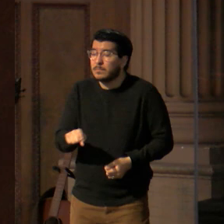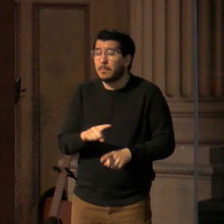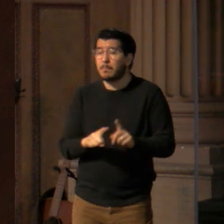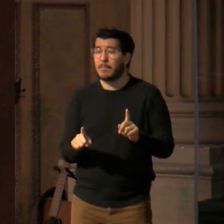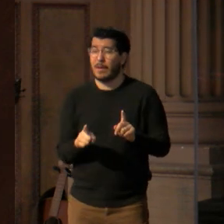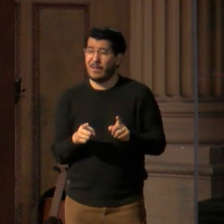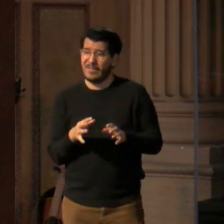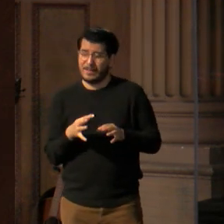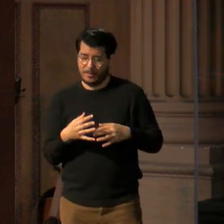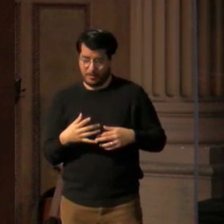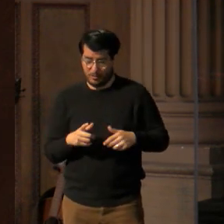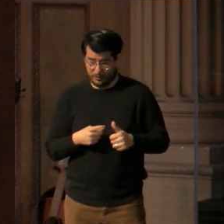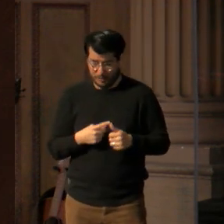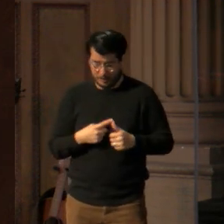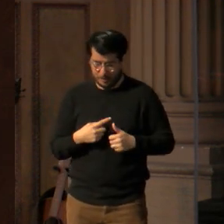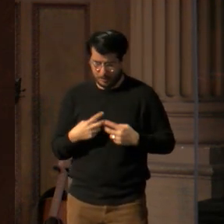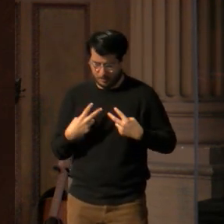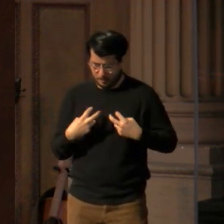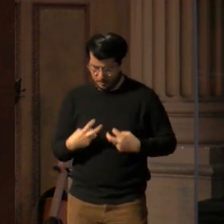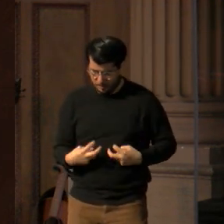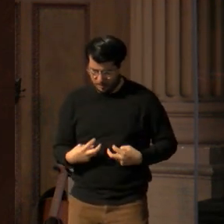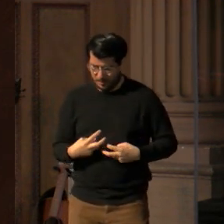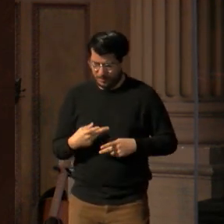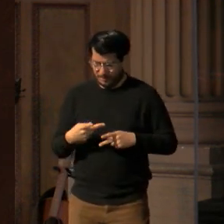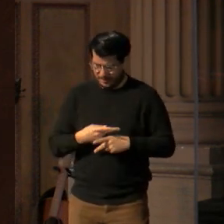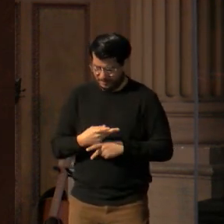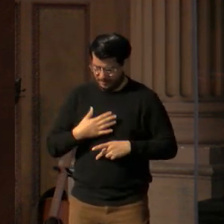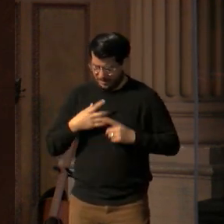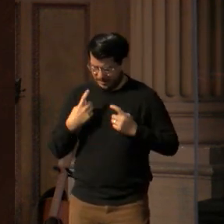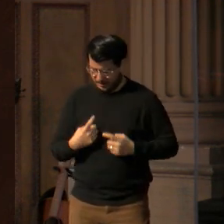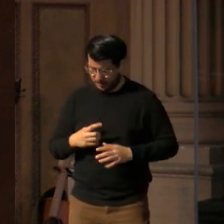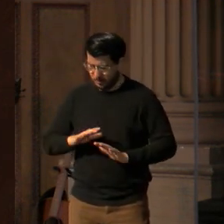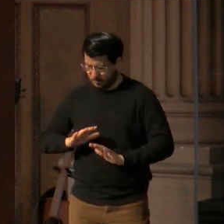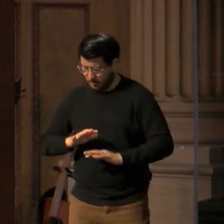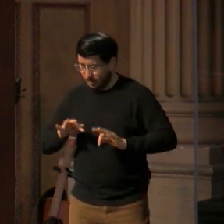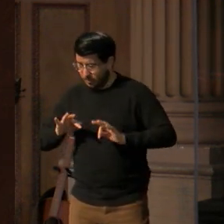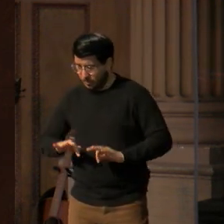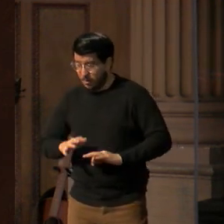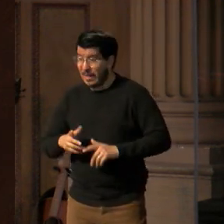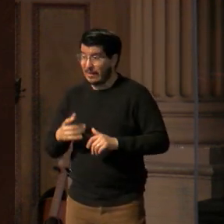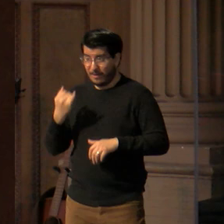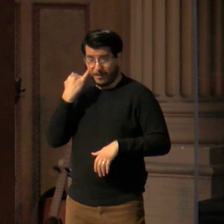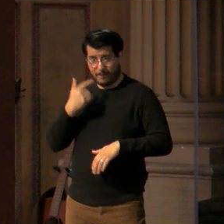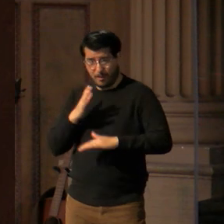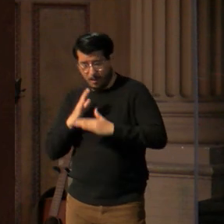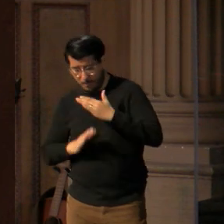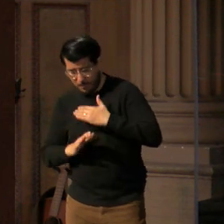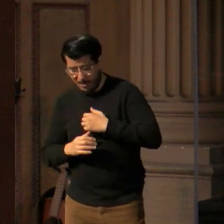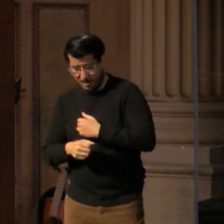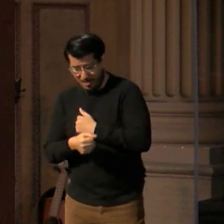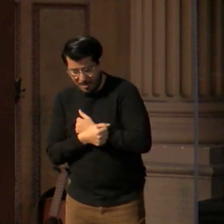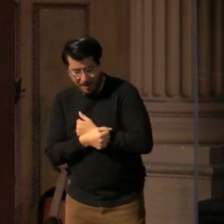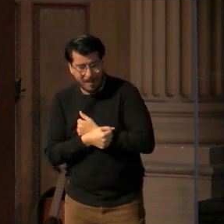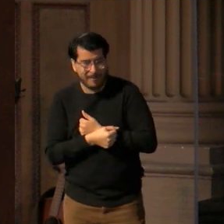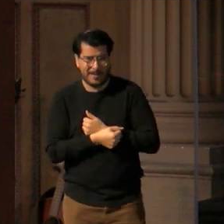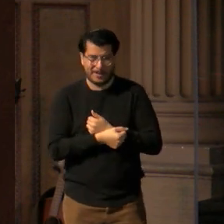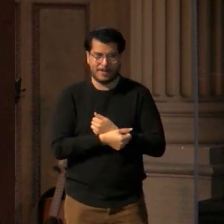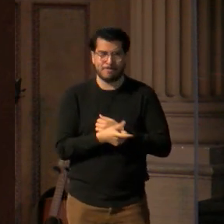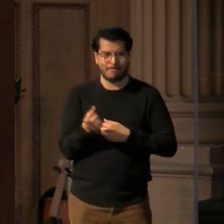applied to us first, the sins get worked out, and then we go to them in a spirit of humility and love to help restore them.